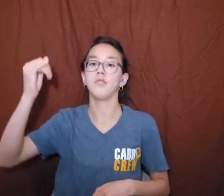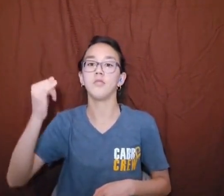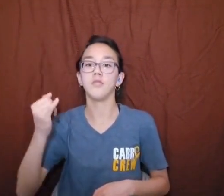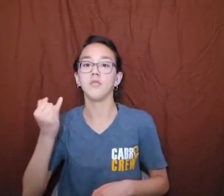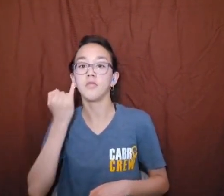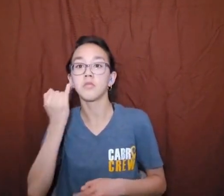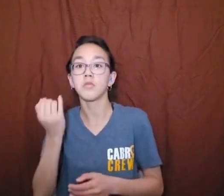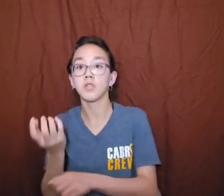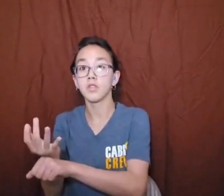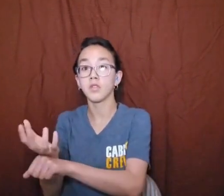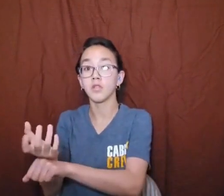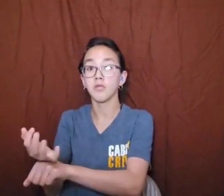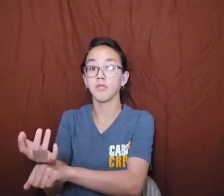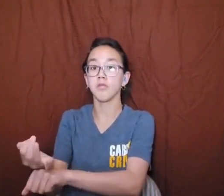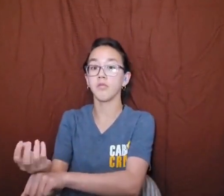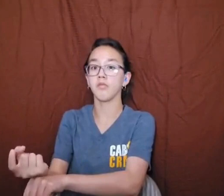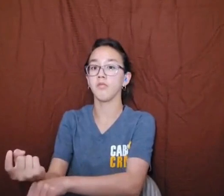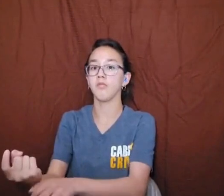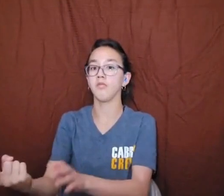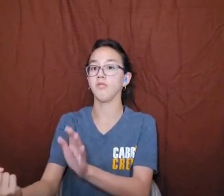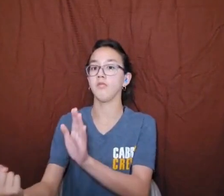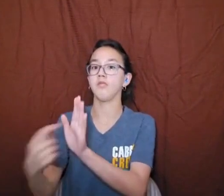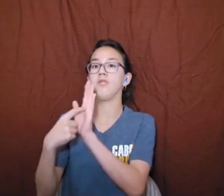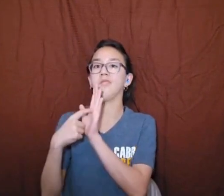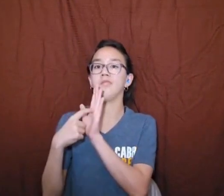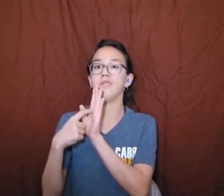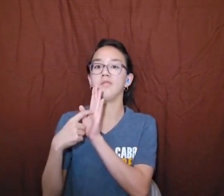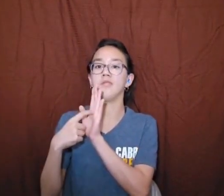when we are stung,